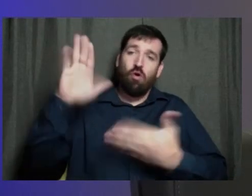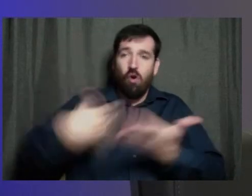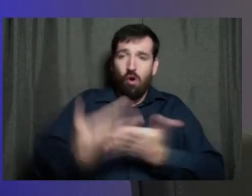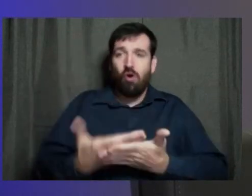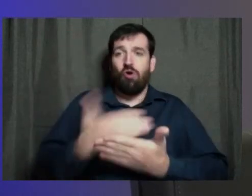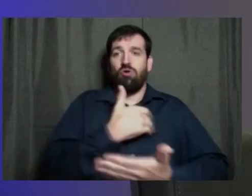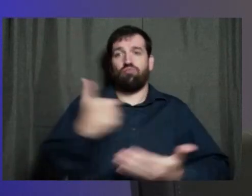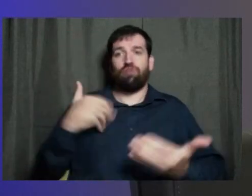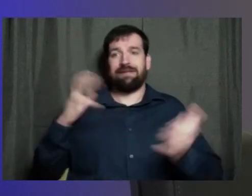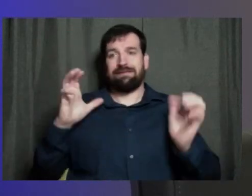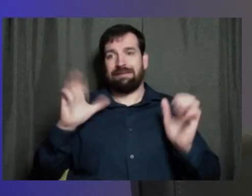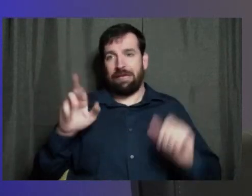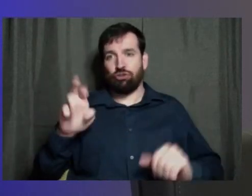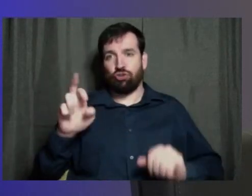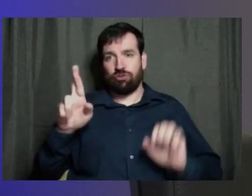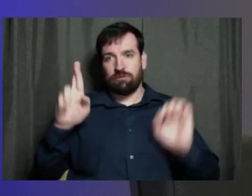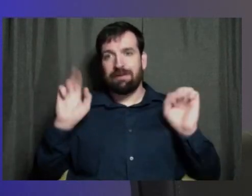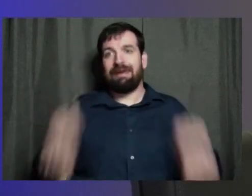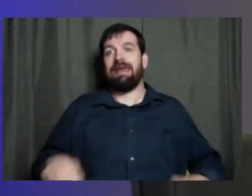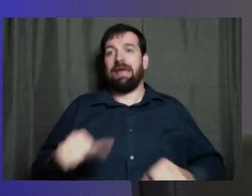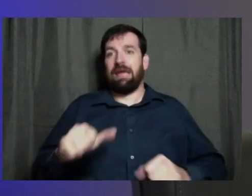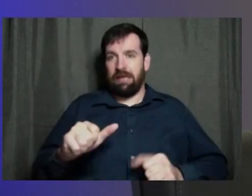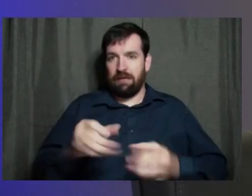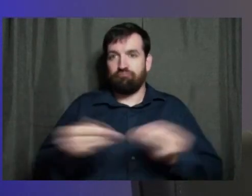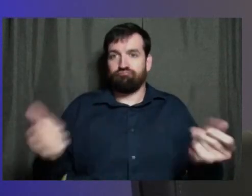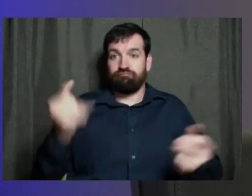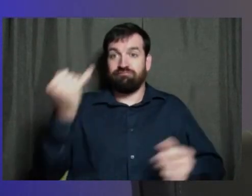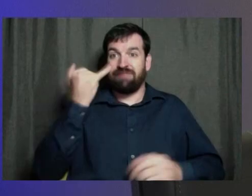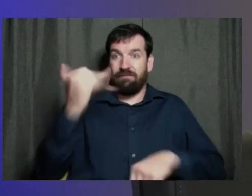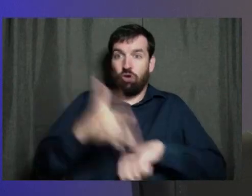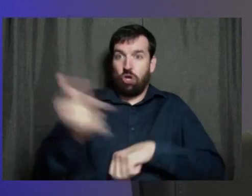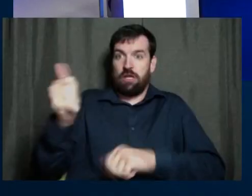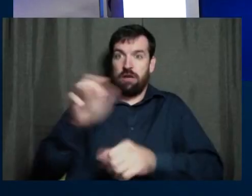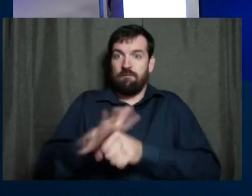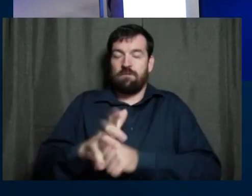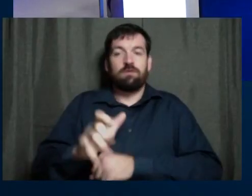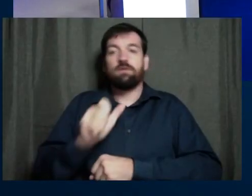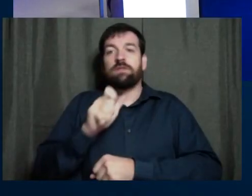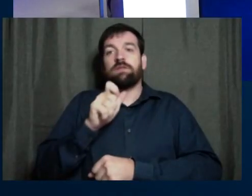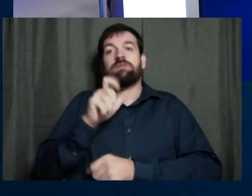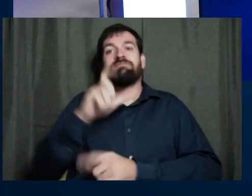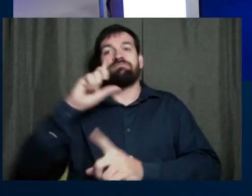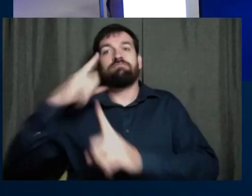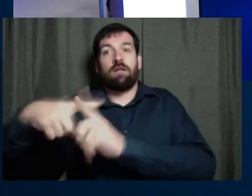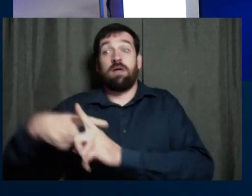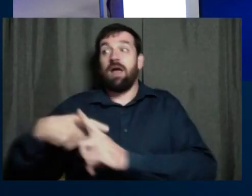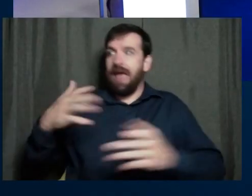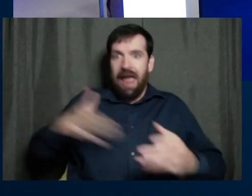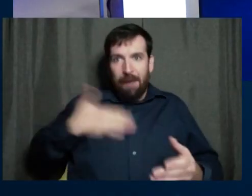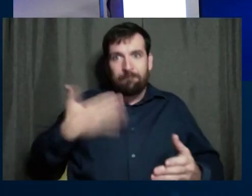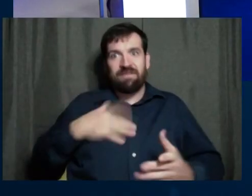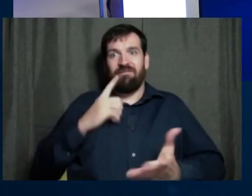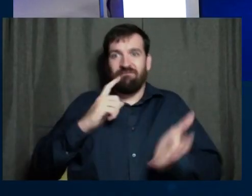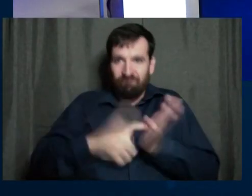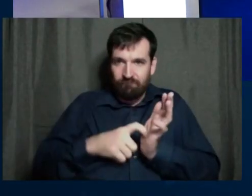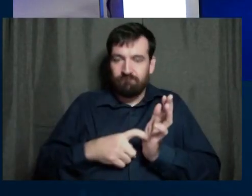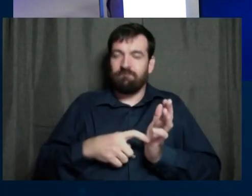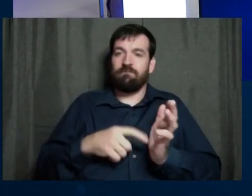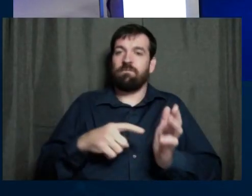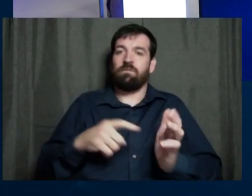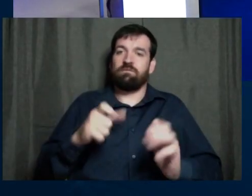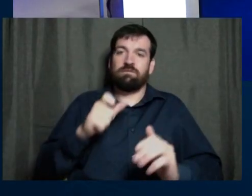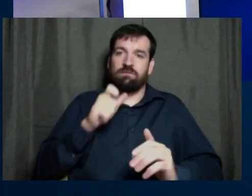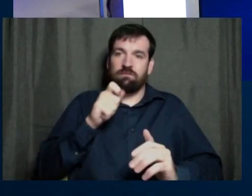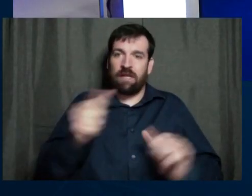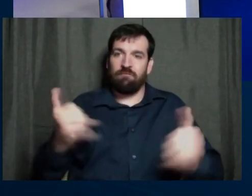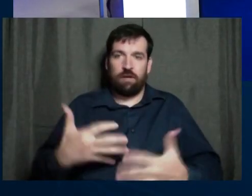just the message is one of optimism, not fear. Be glad you found the lump. Absolutely. There's a very, very good chance you found it early enough.